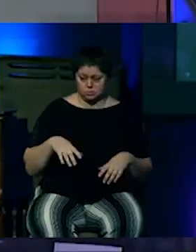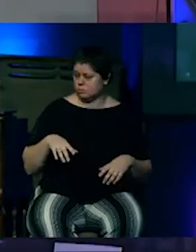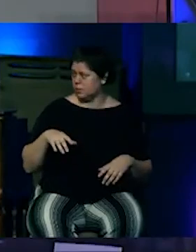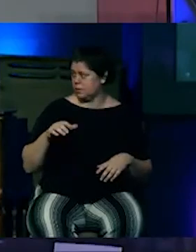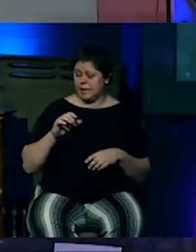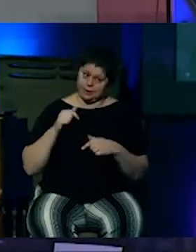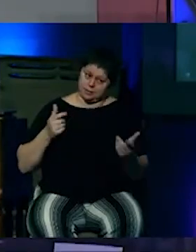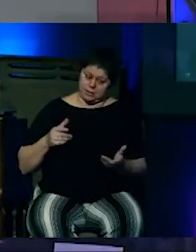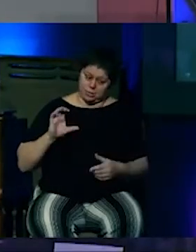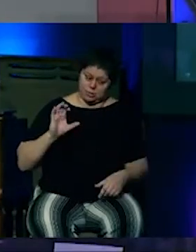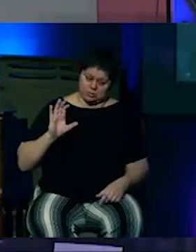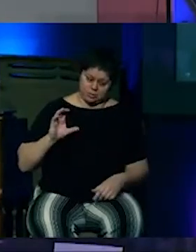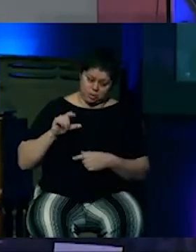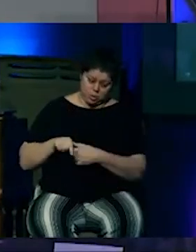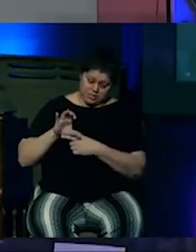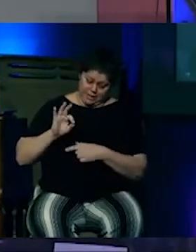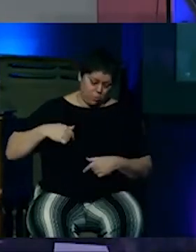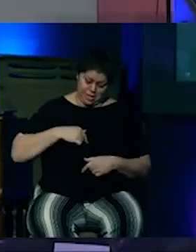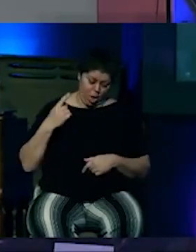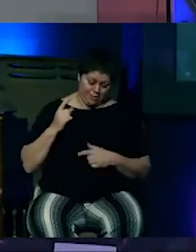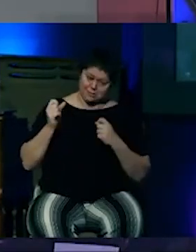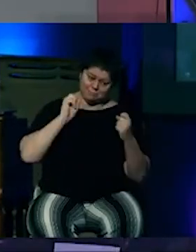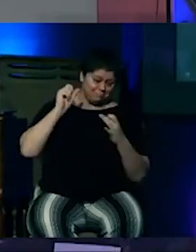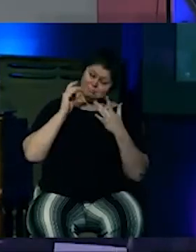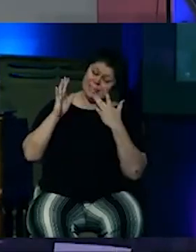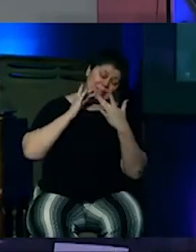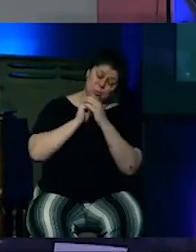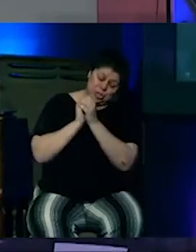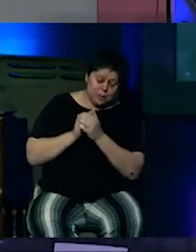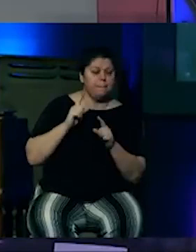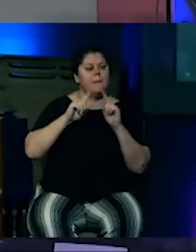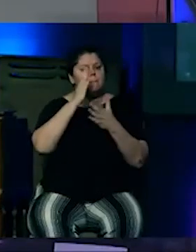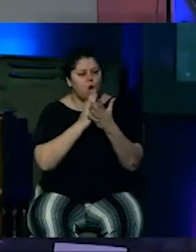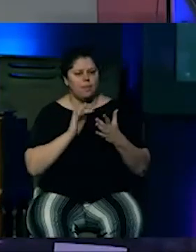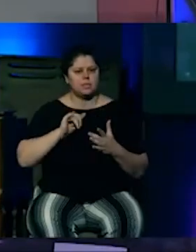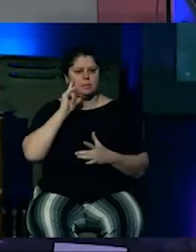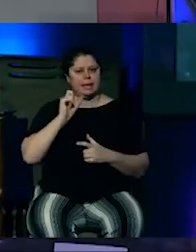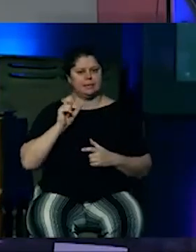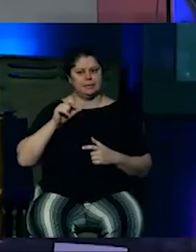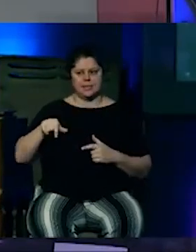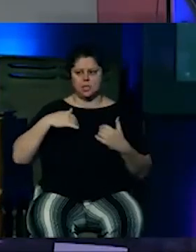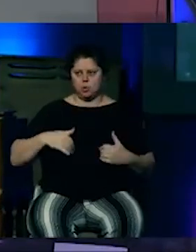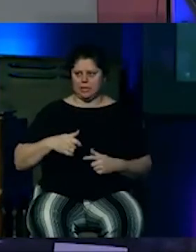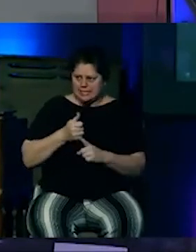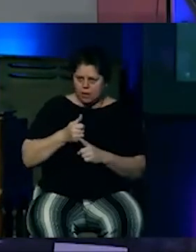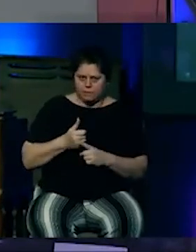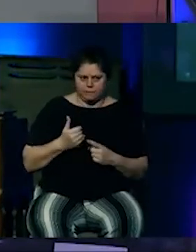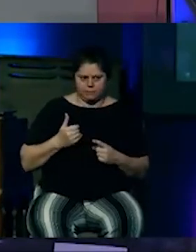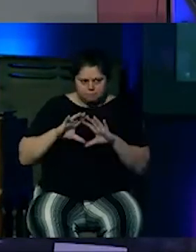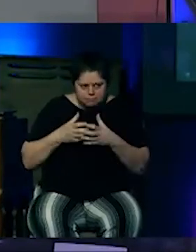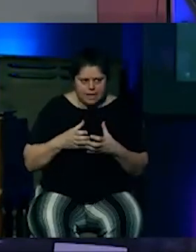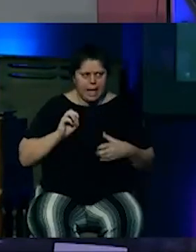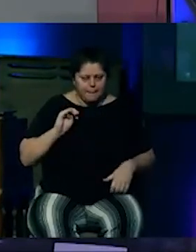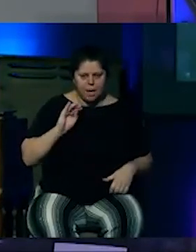we always sing. I was like, we always worship. But part of it is actually because of the embodiment of this community, that everyone shows up pretty,